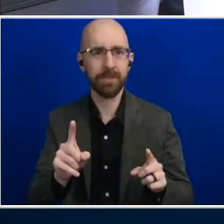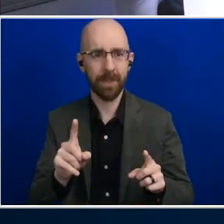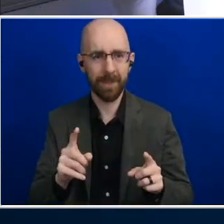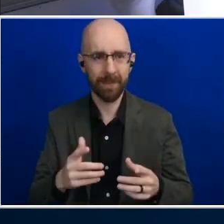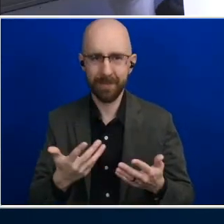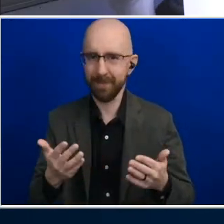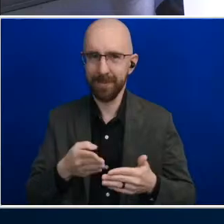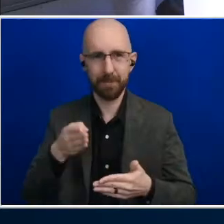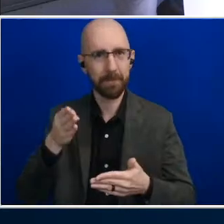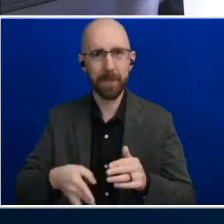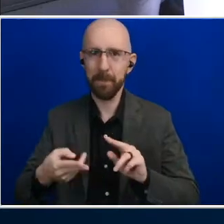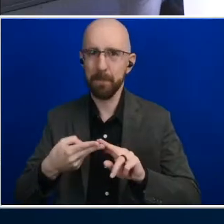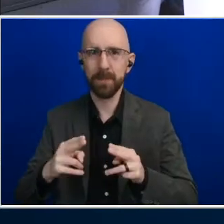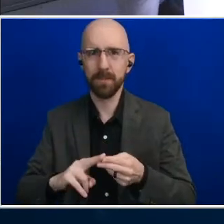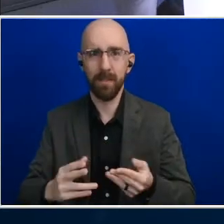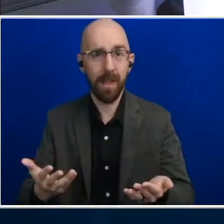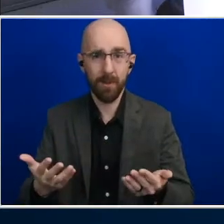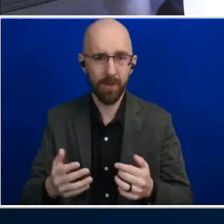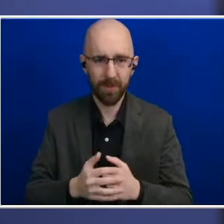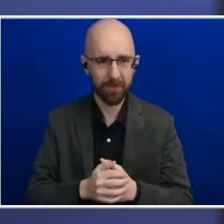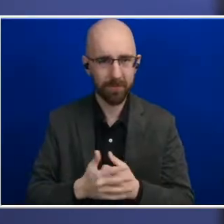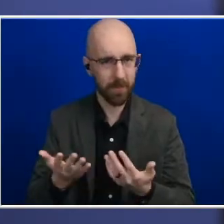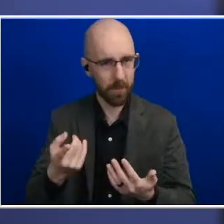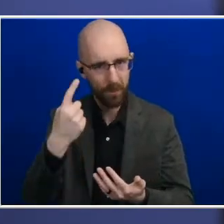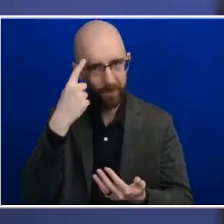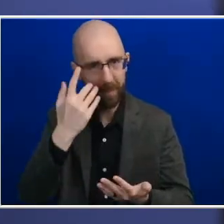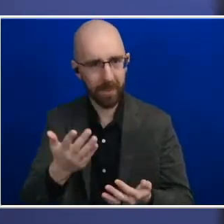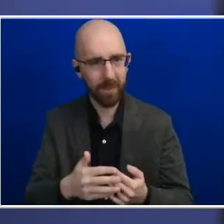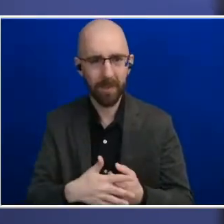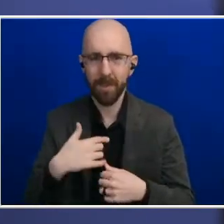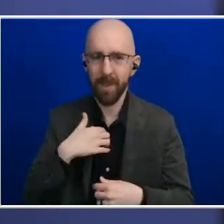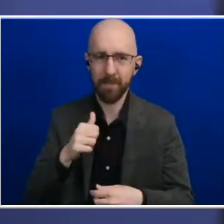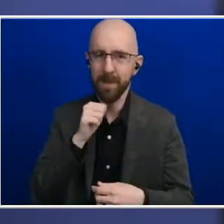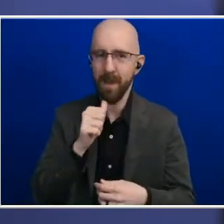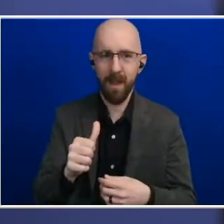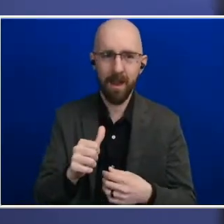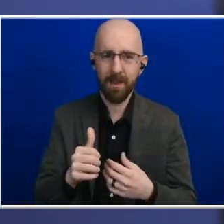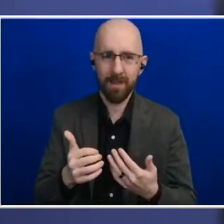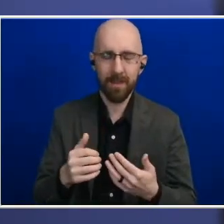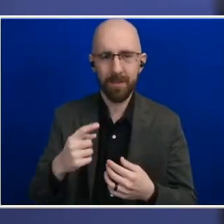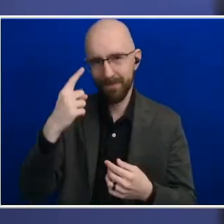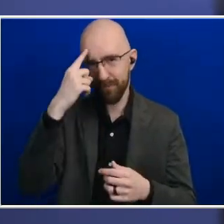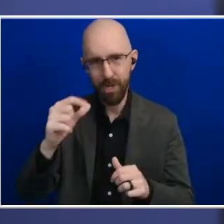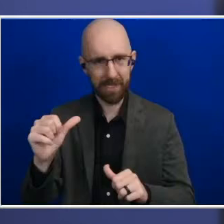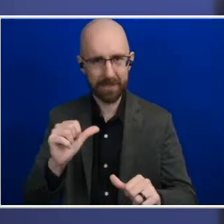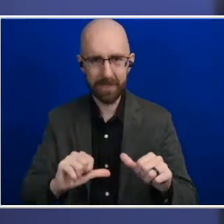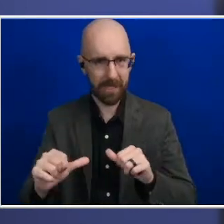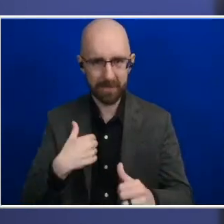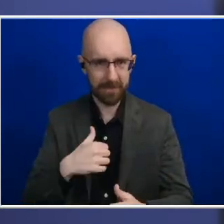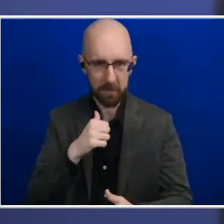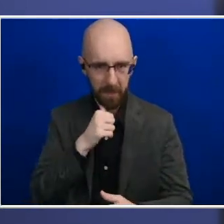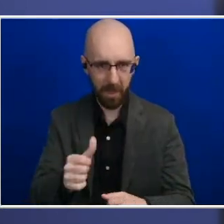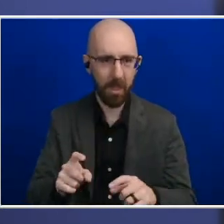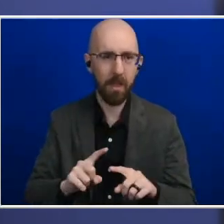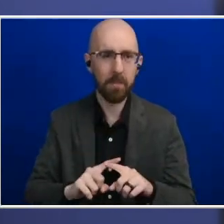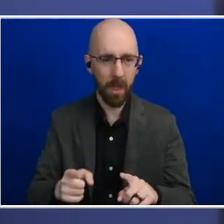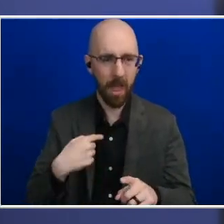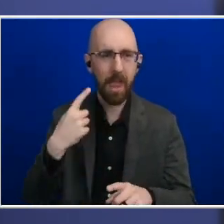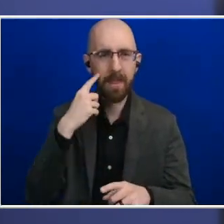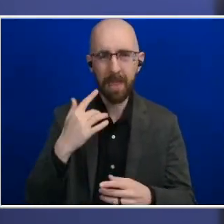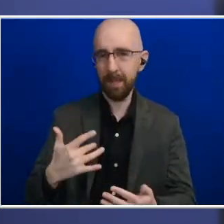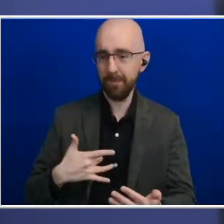puzzle? What do you think? Well, I mean, I'm not a neuroscientist, but I think feeling good is what it's all